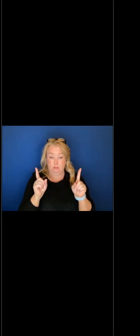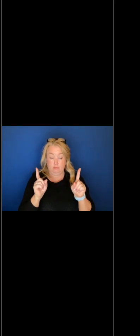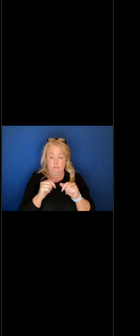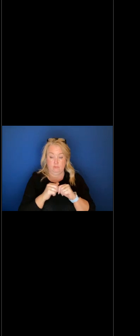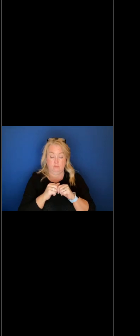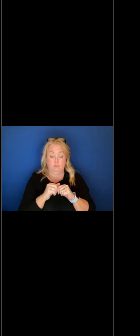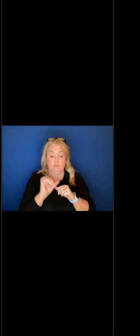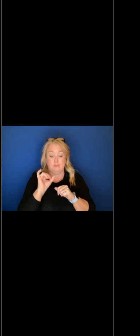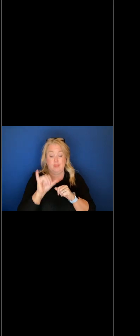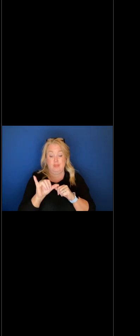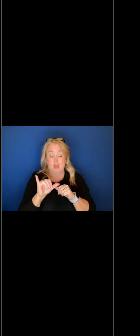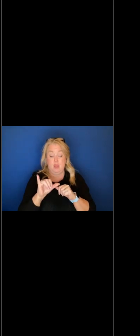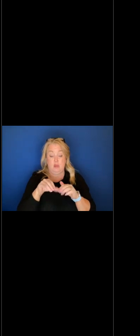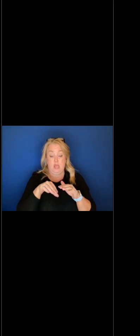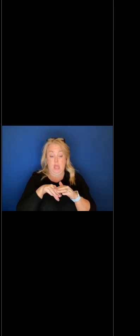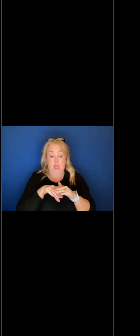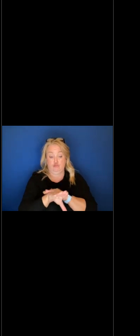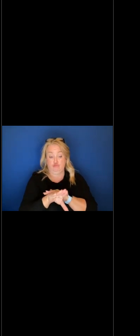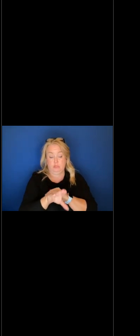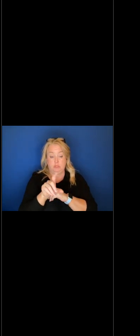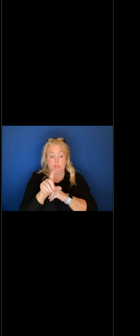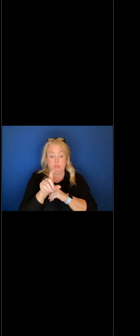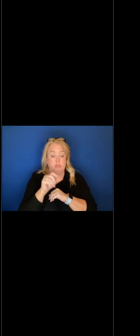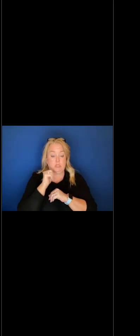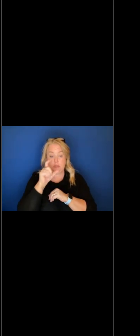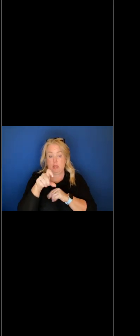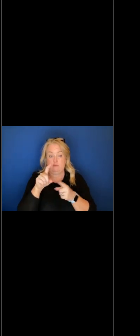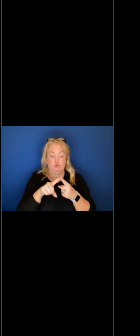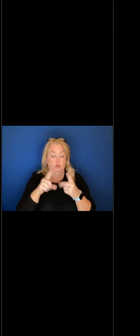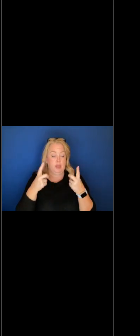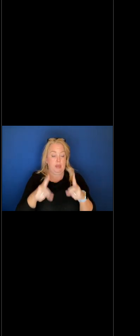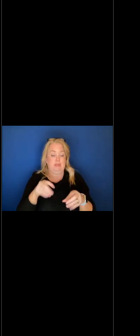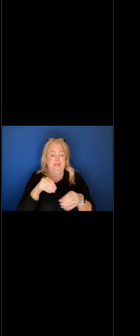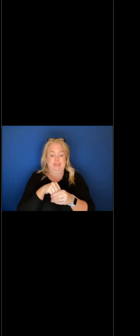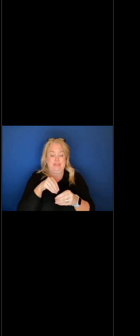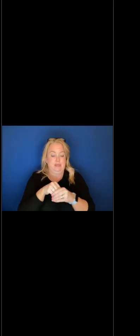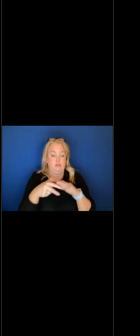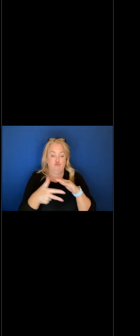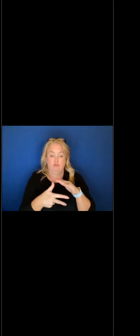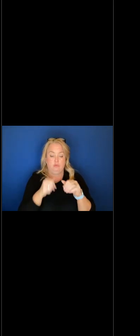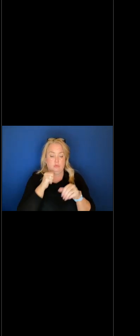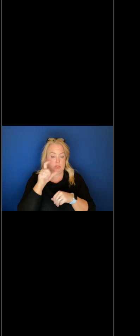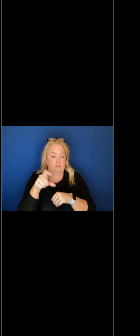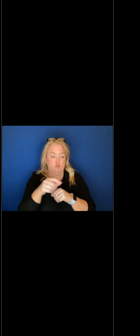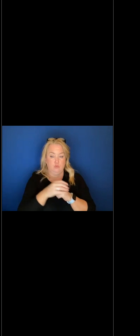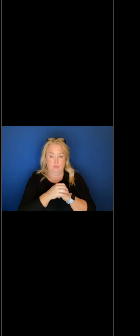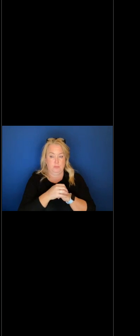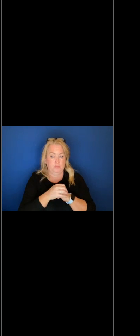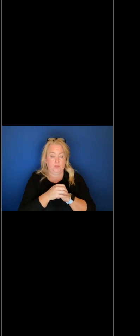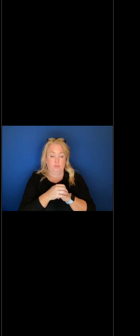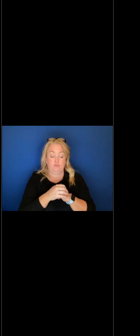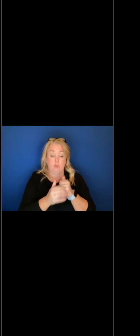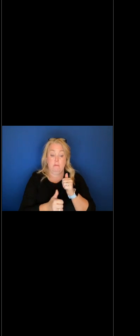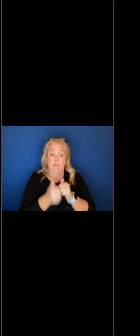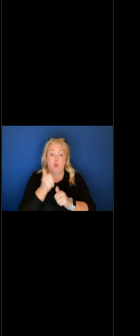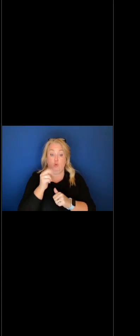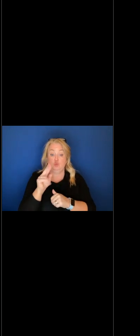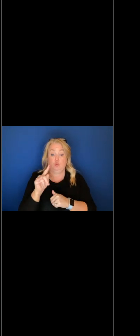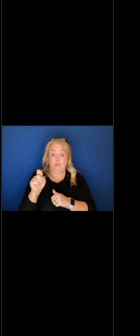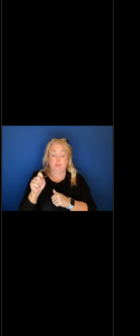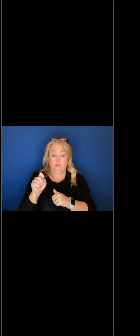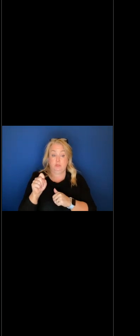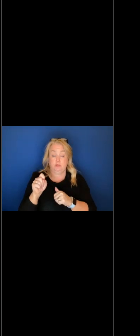this route and entrance need not originate inside the garage. Most units